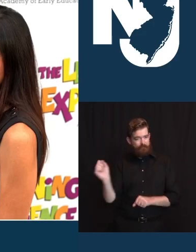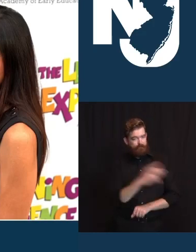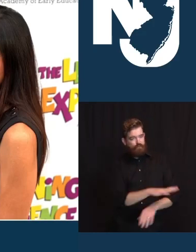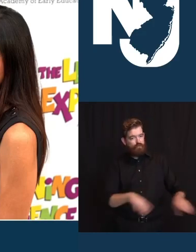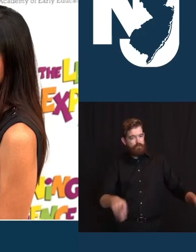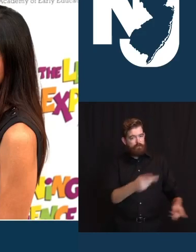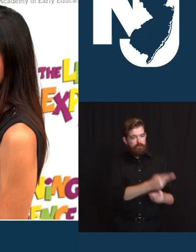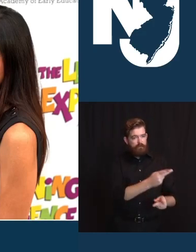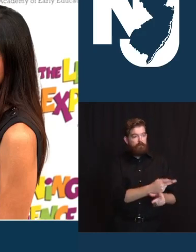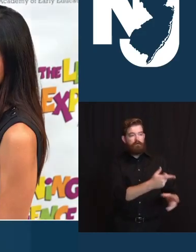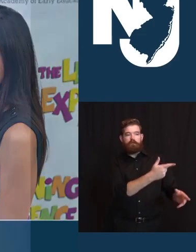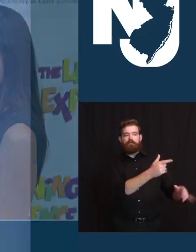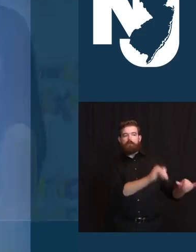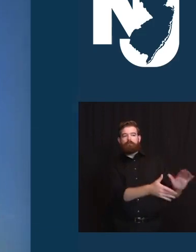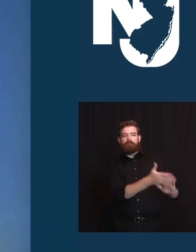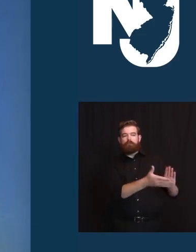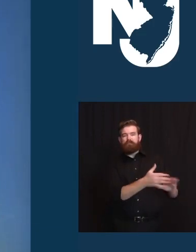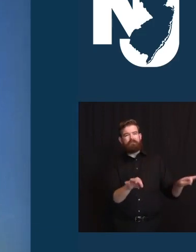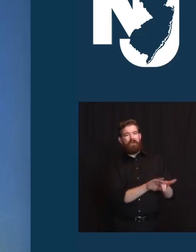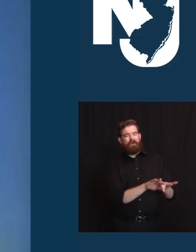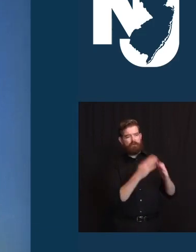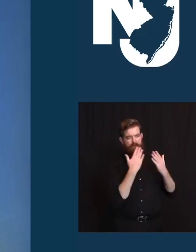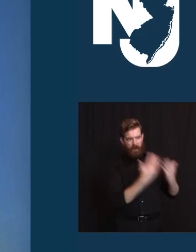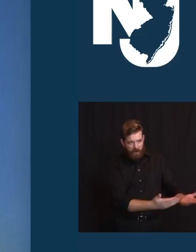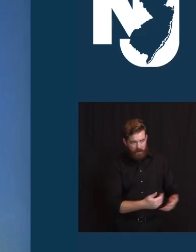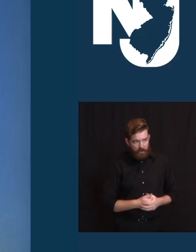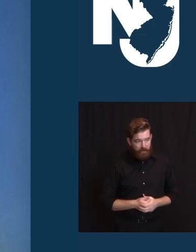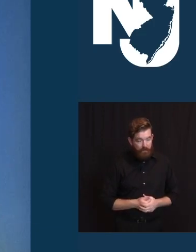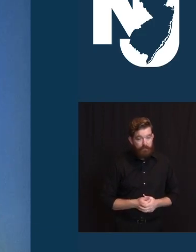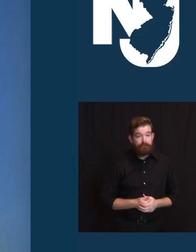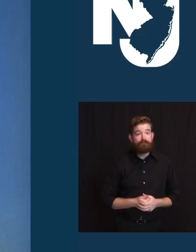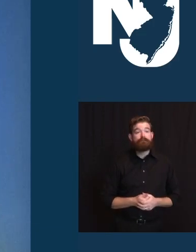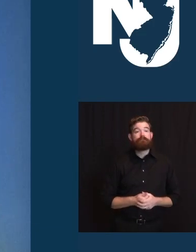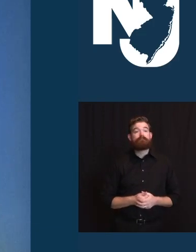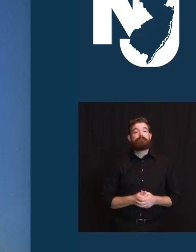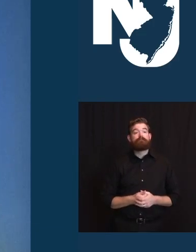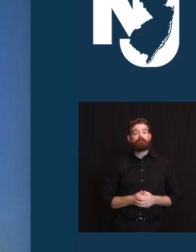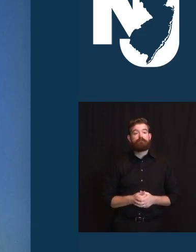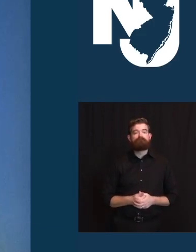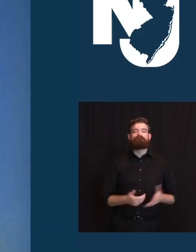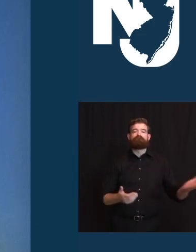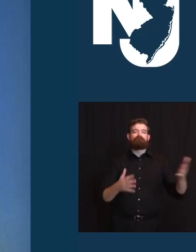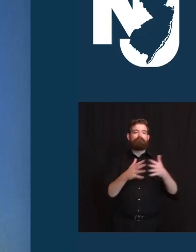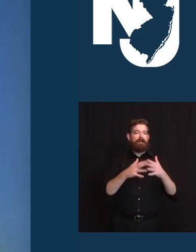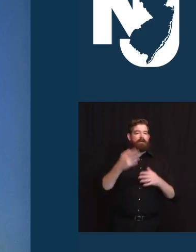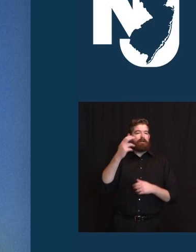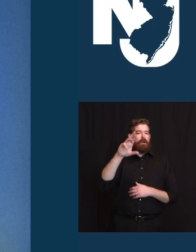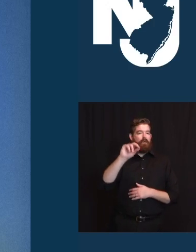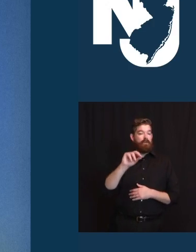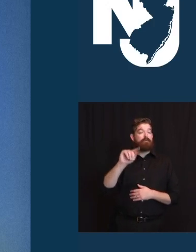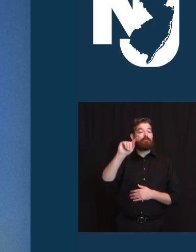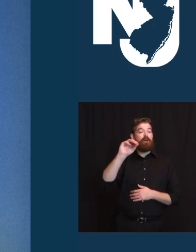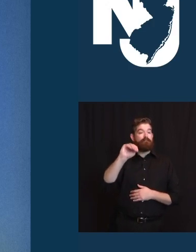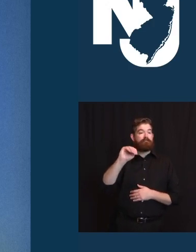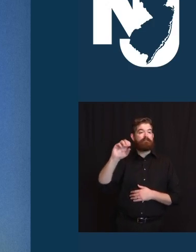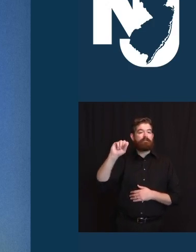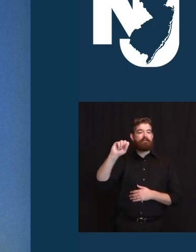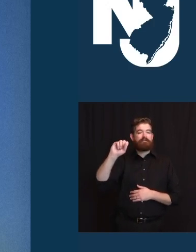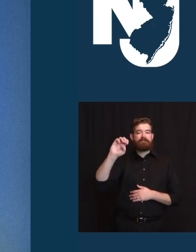Next, before I close, I want to acknowledge the passing on Wednesday of an American hero, Tom Seaver, to complications of both Lewy